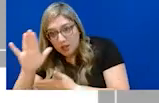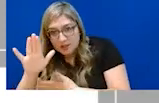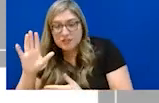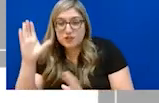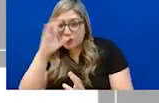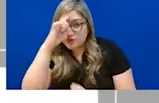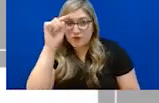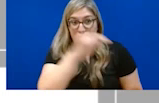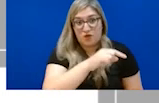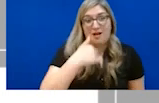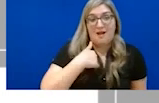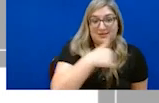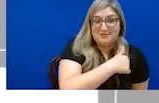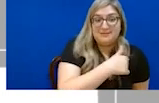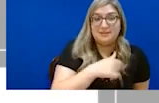look at that summer number.